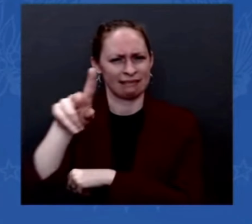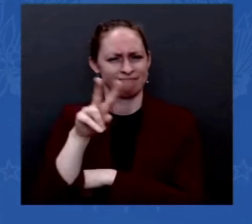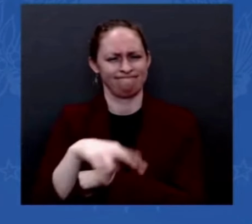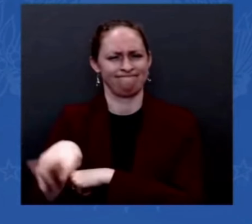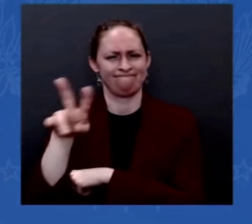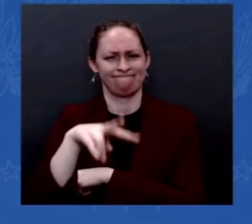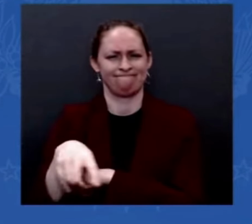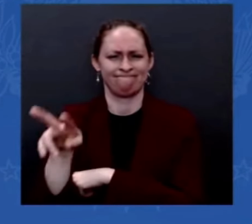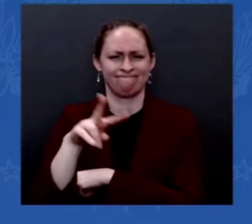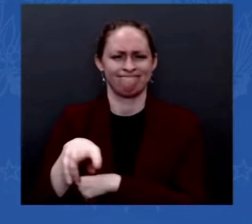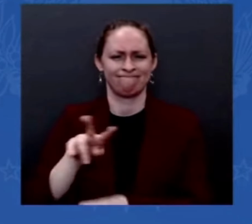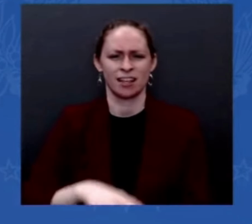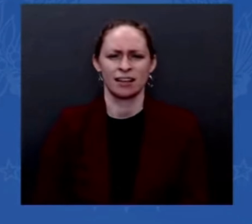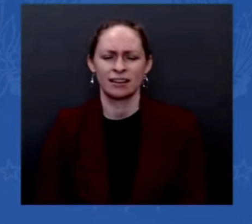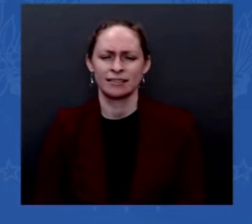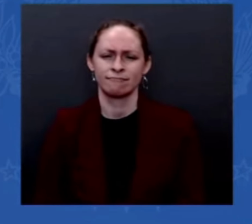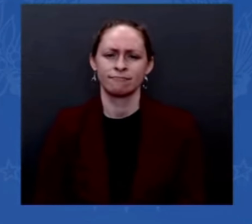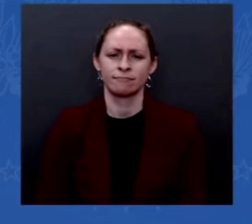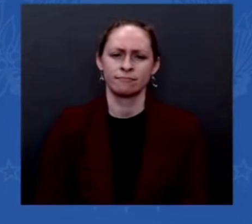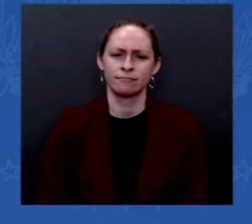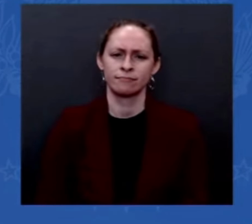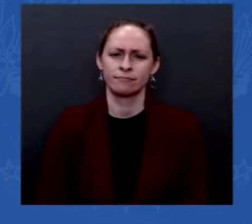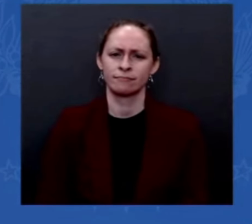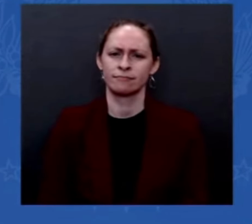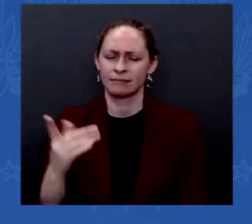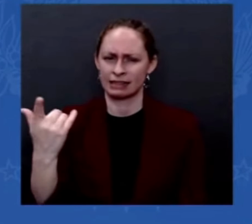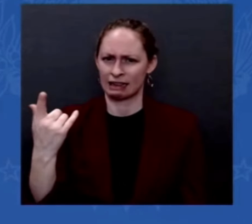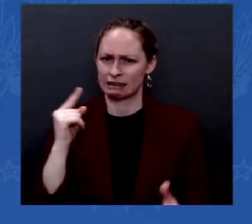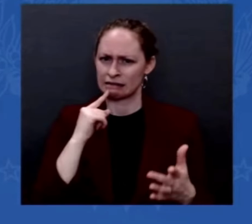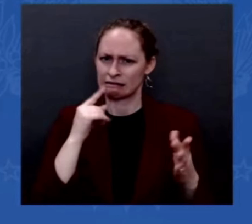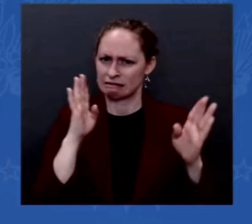profound concerns about your cognitive